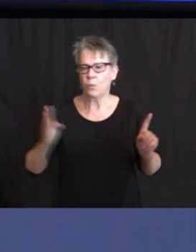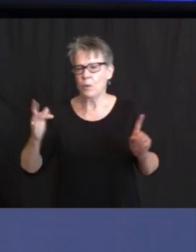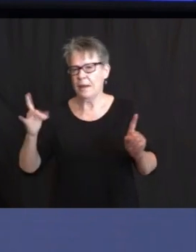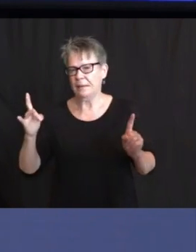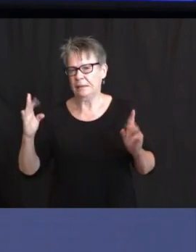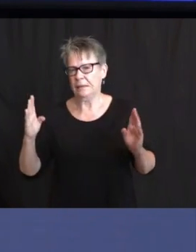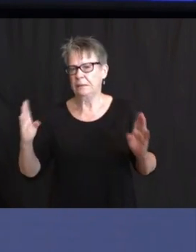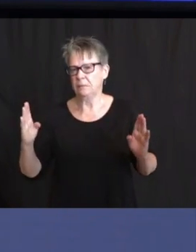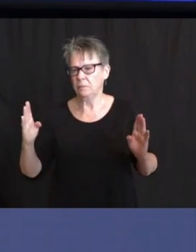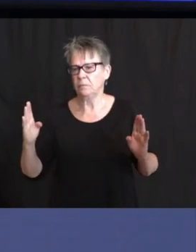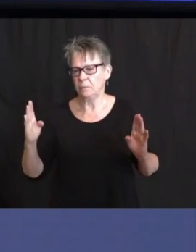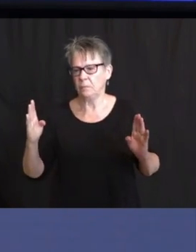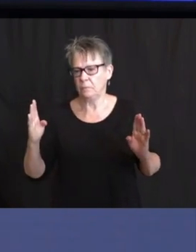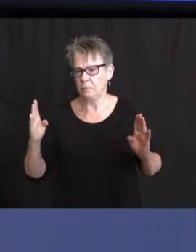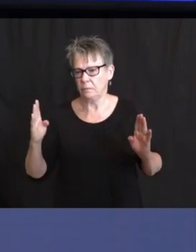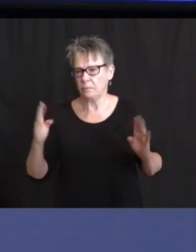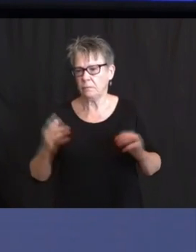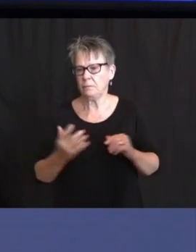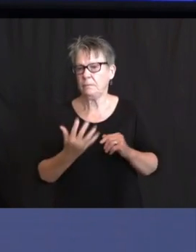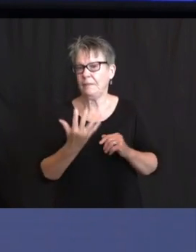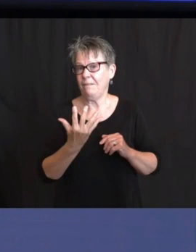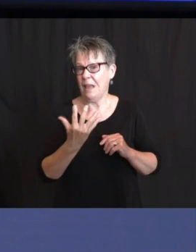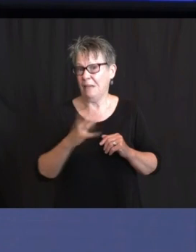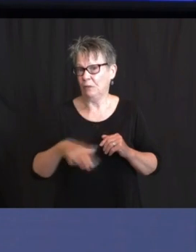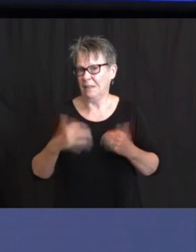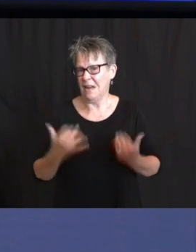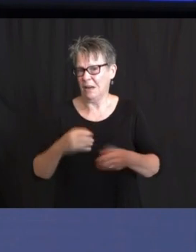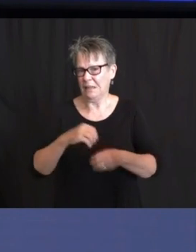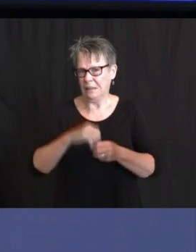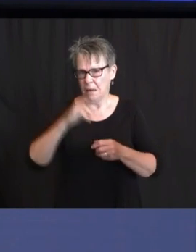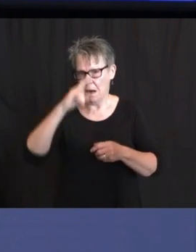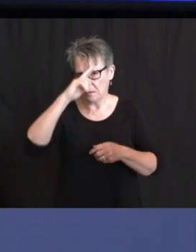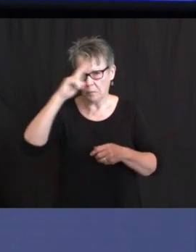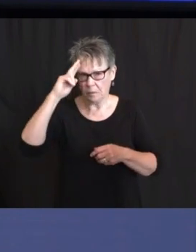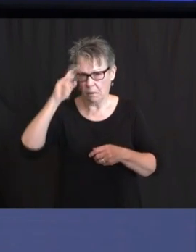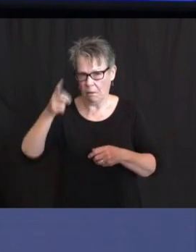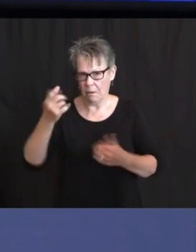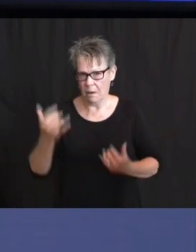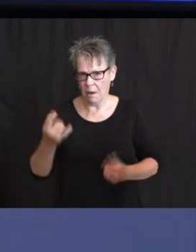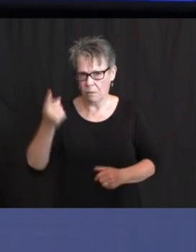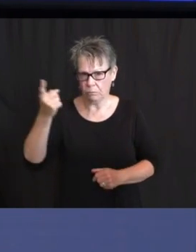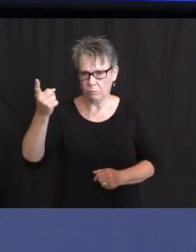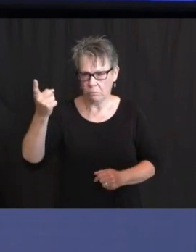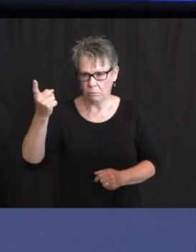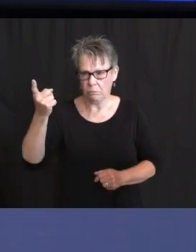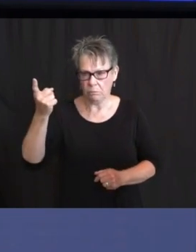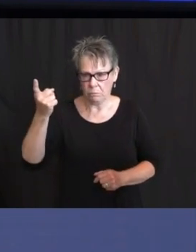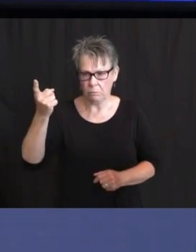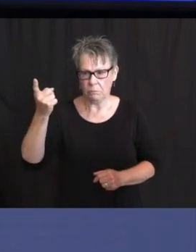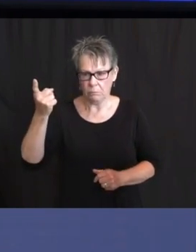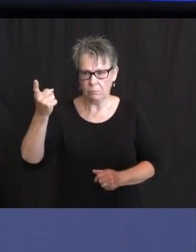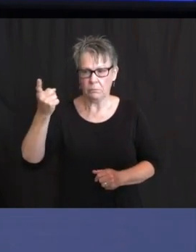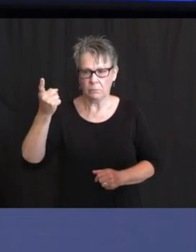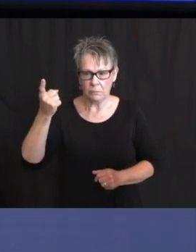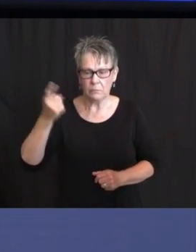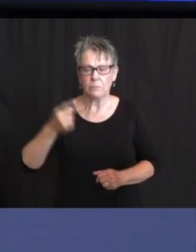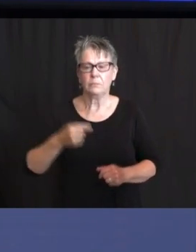currently hospitalized. The breakdown of race and ethnicity is white, 19%,